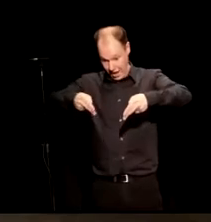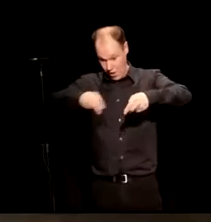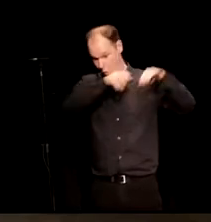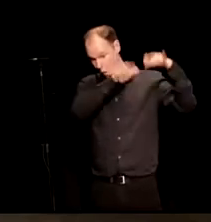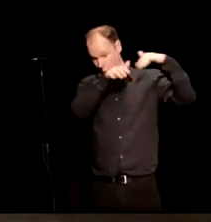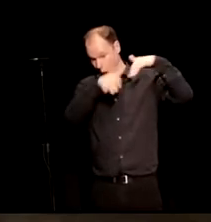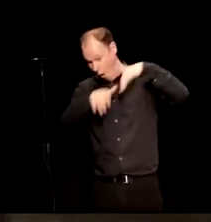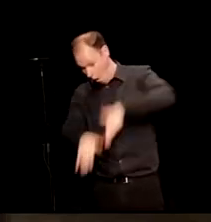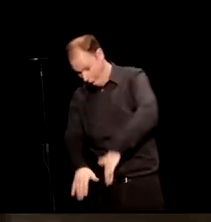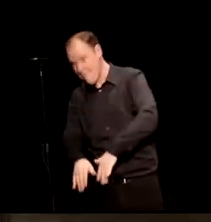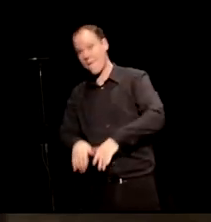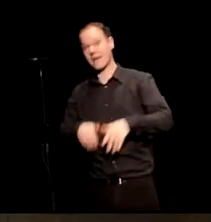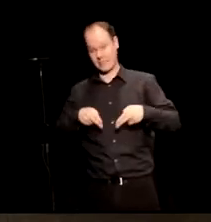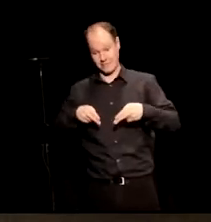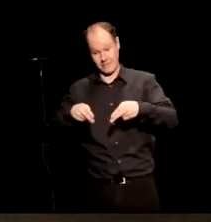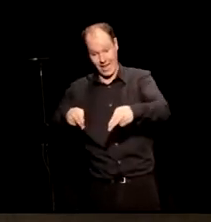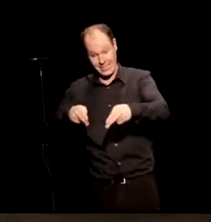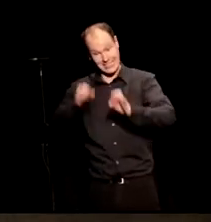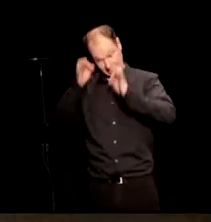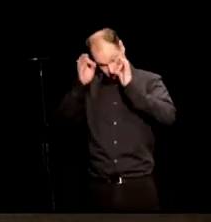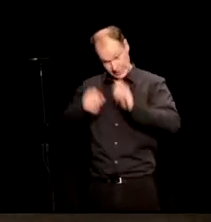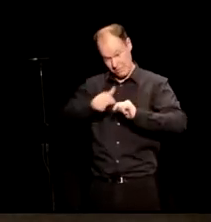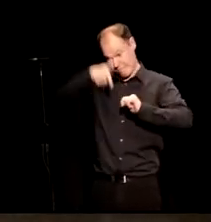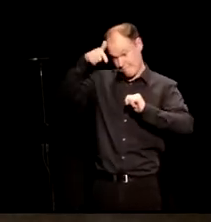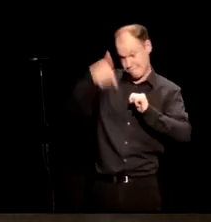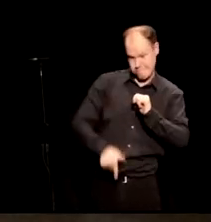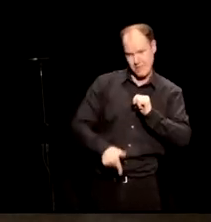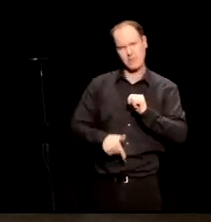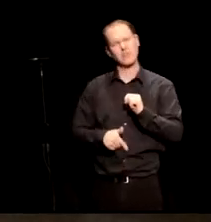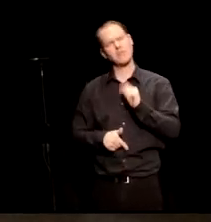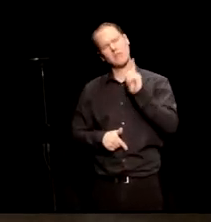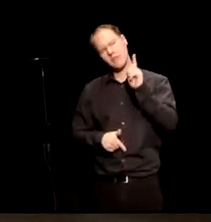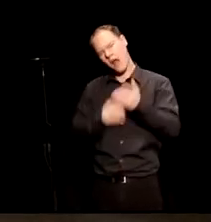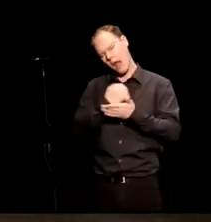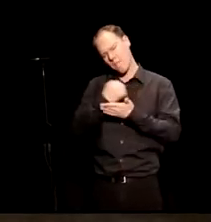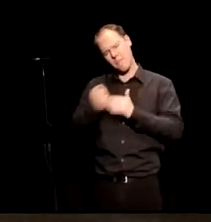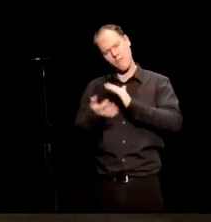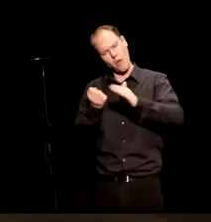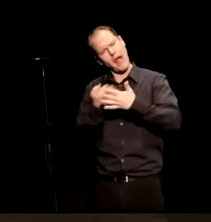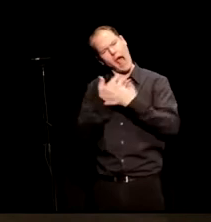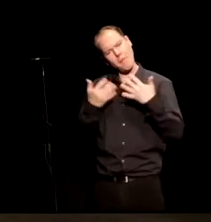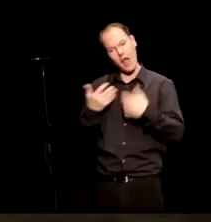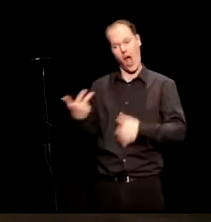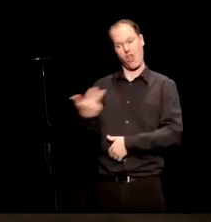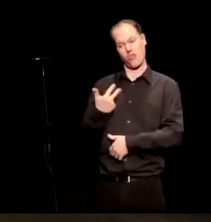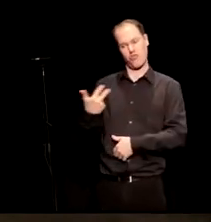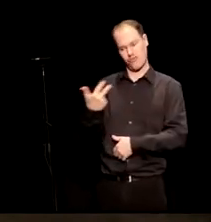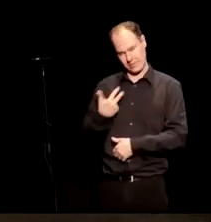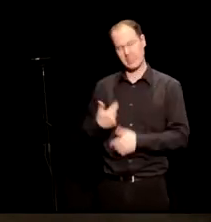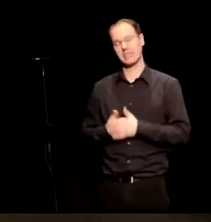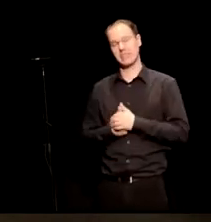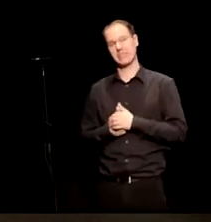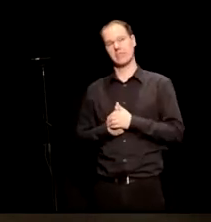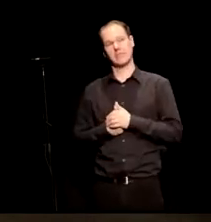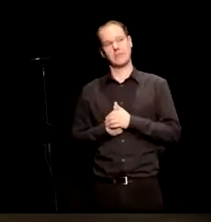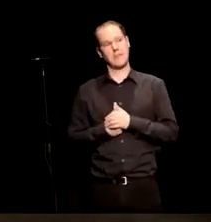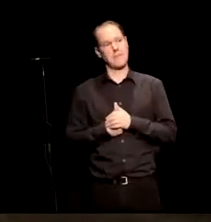actual measurements? Yes, by actual measurement. And how many robbers was it? Three.